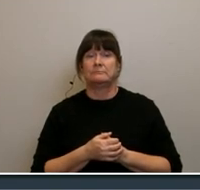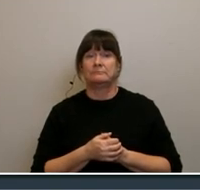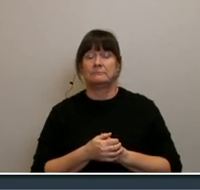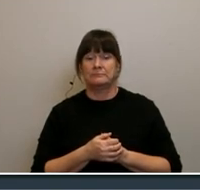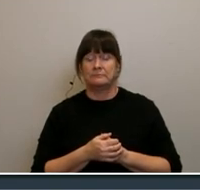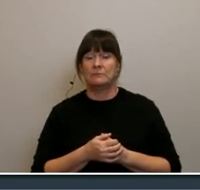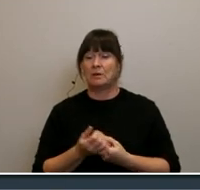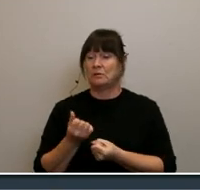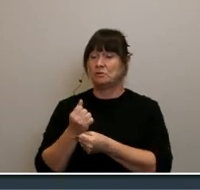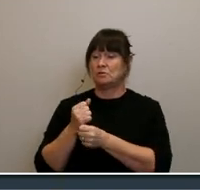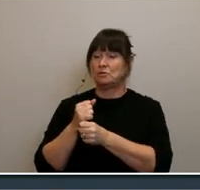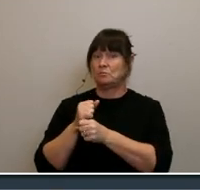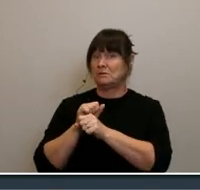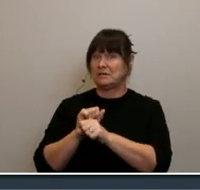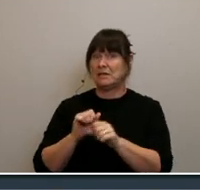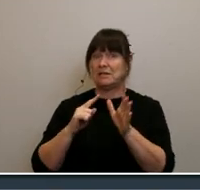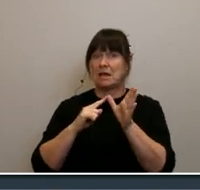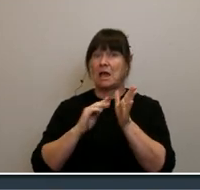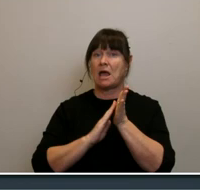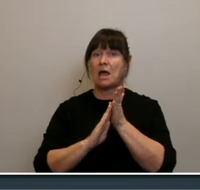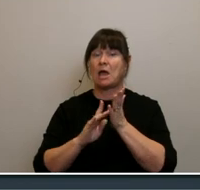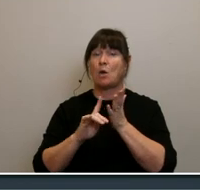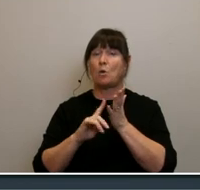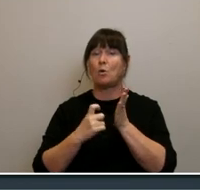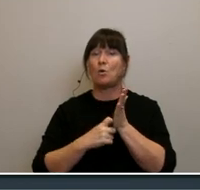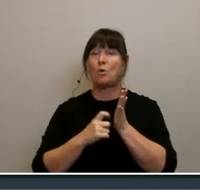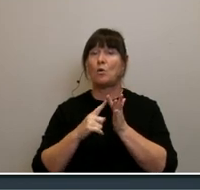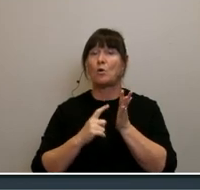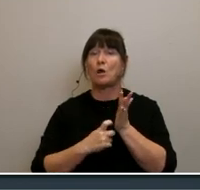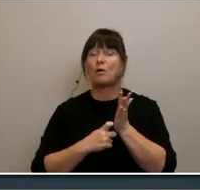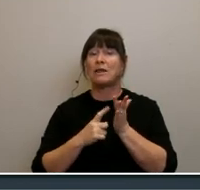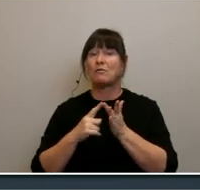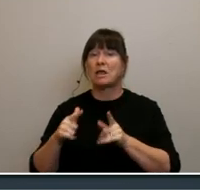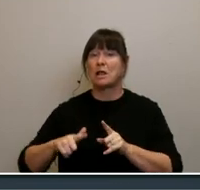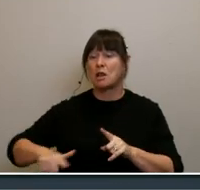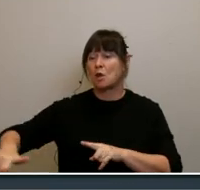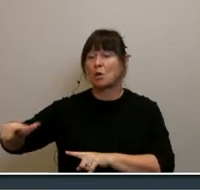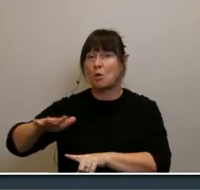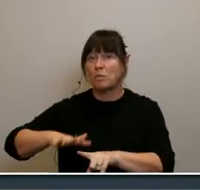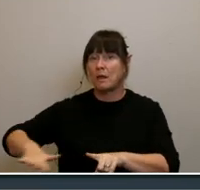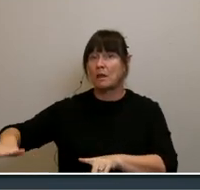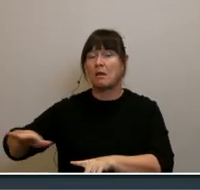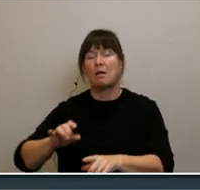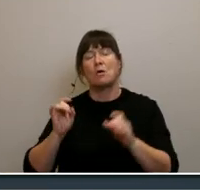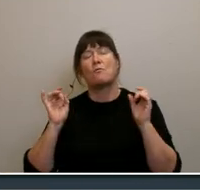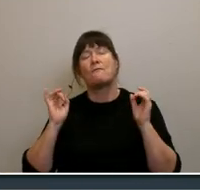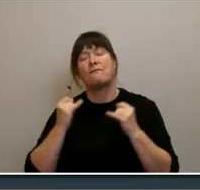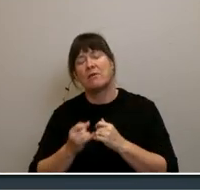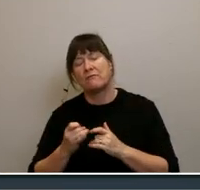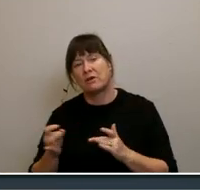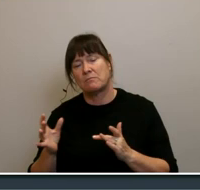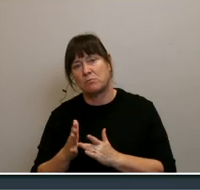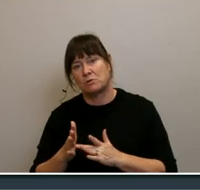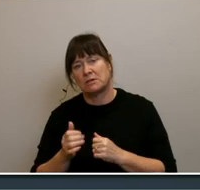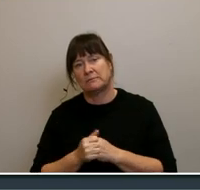I think the protection of the Ahuriri Lagoon is vital, and I noted that in